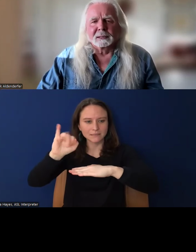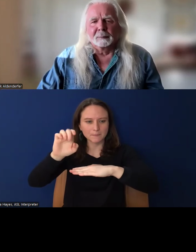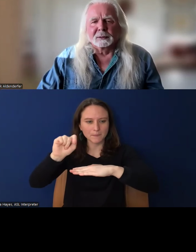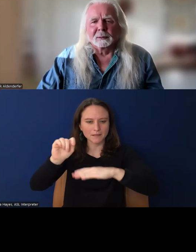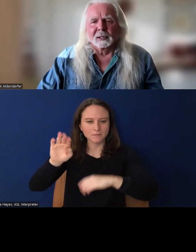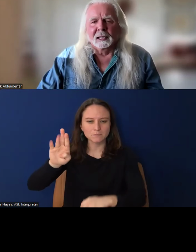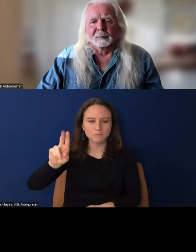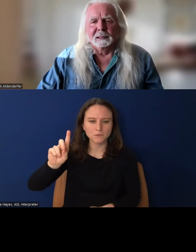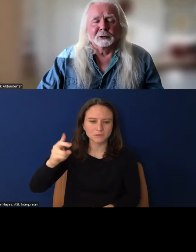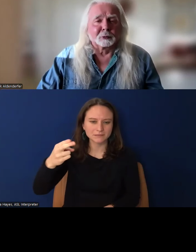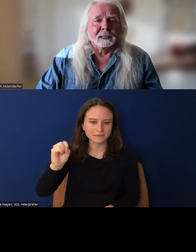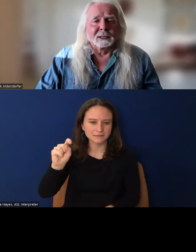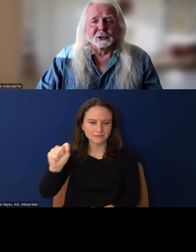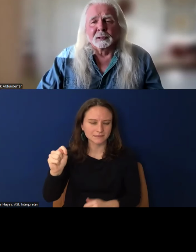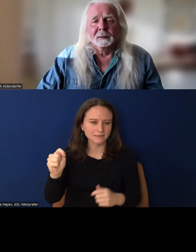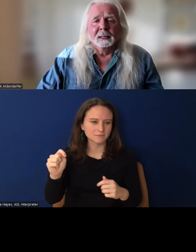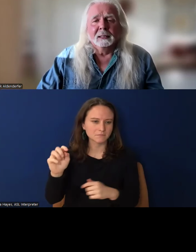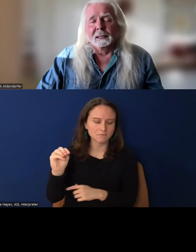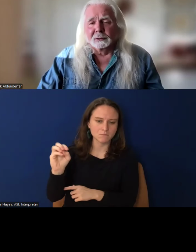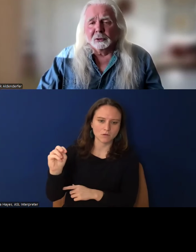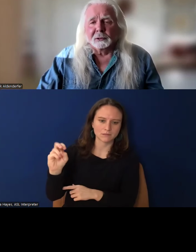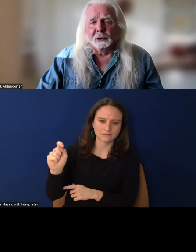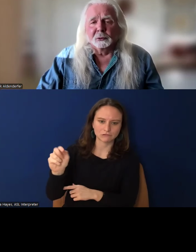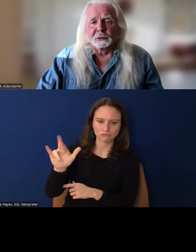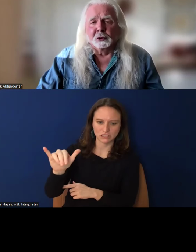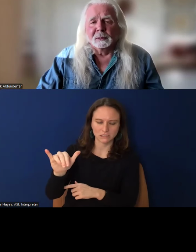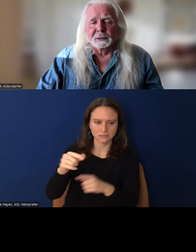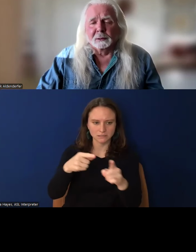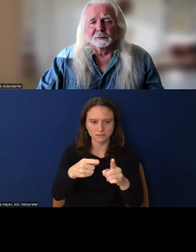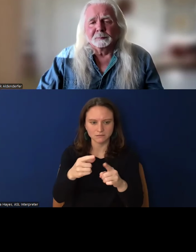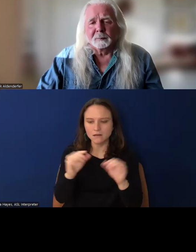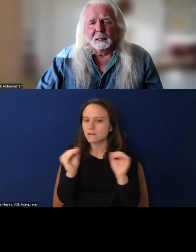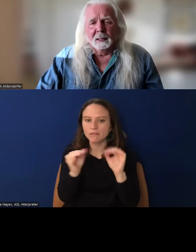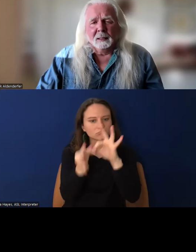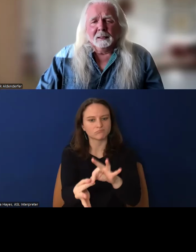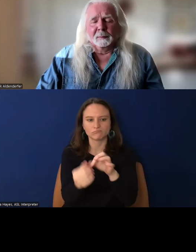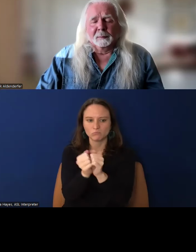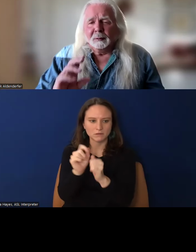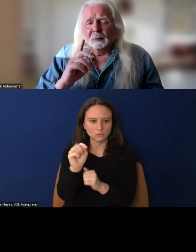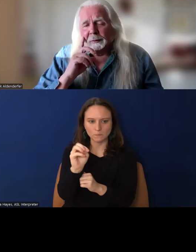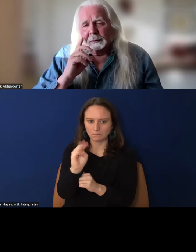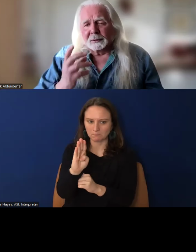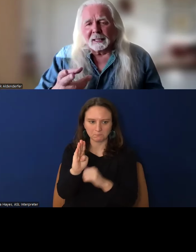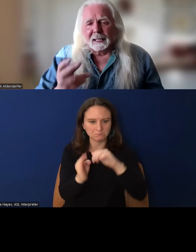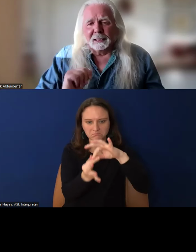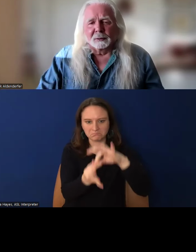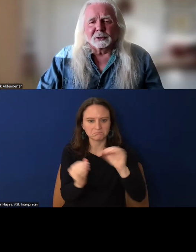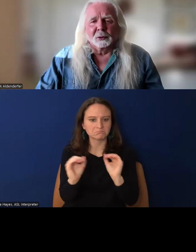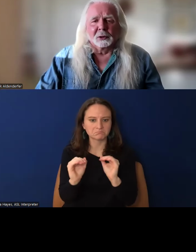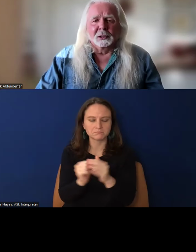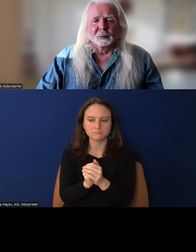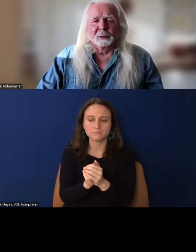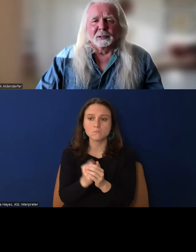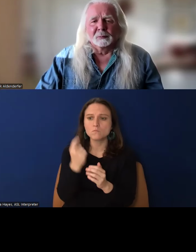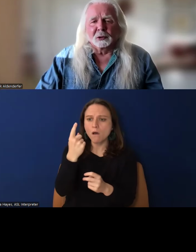was established sometime in the 13th century. It has nothing to do with the tomb itself. The problem with understanding what's